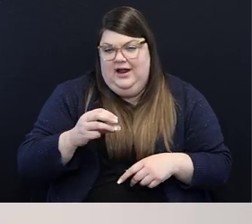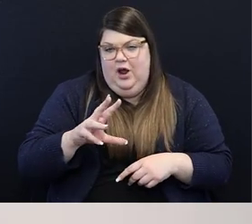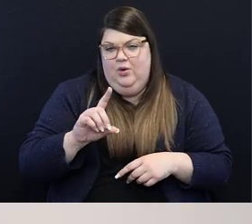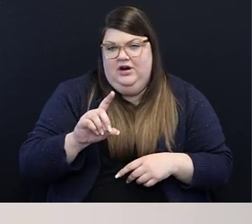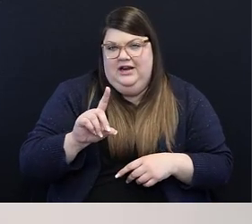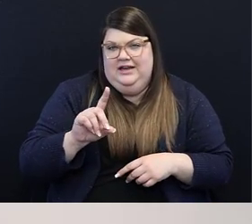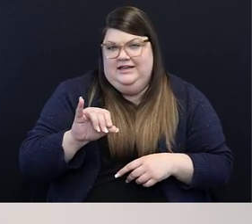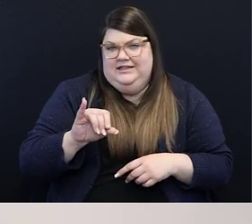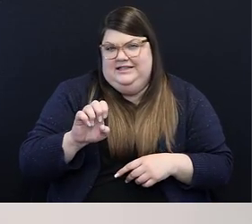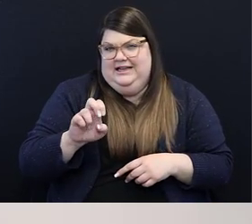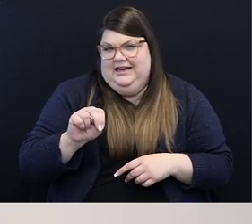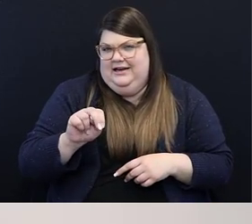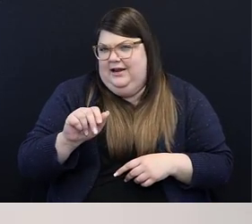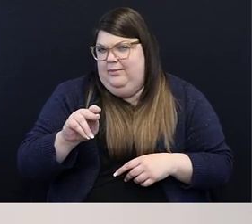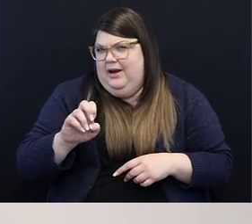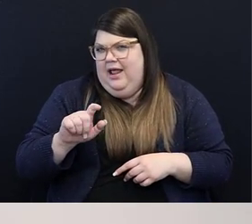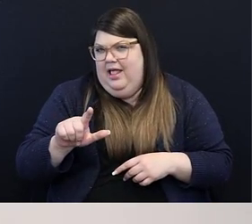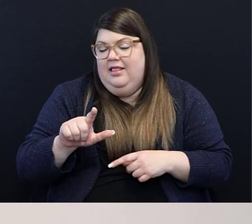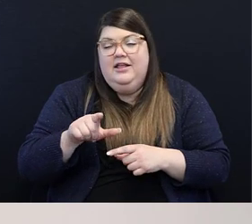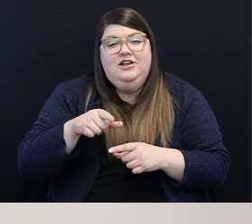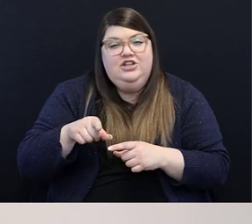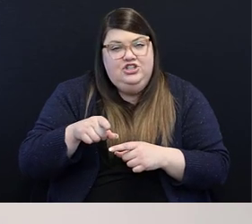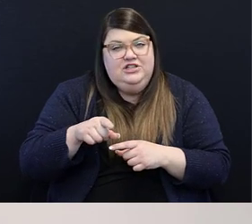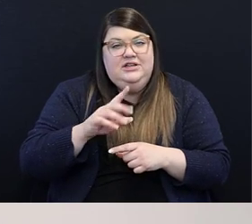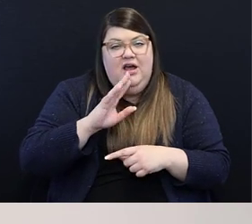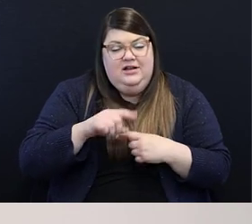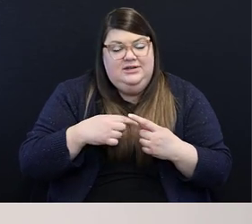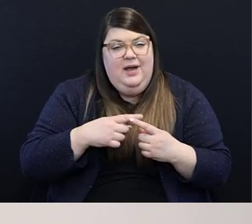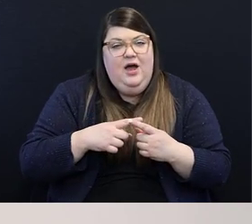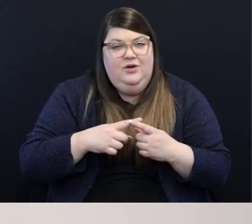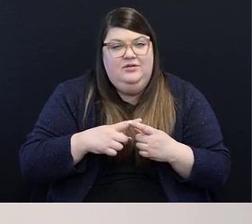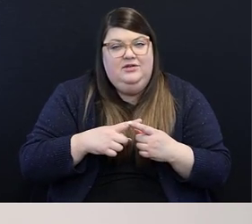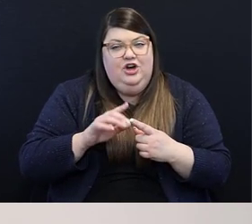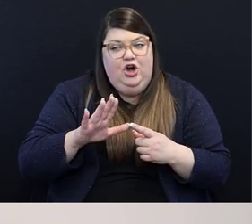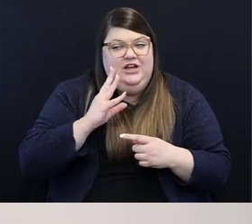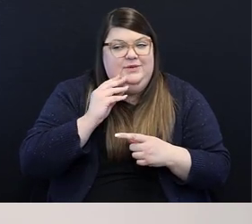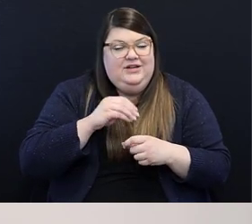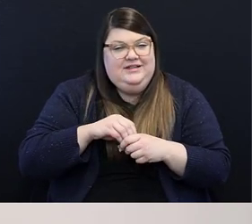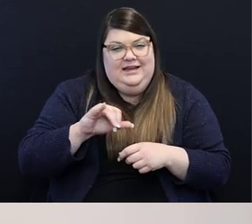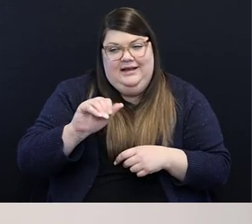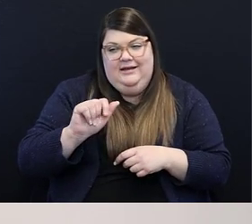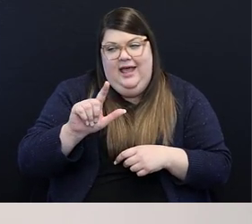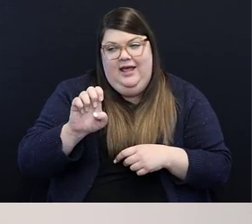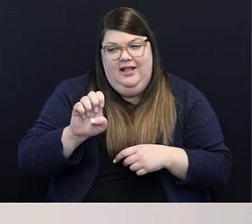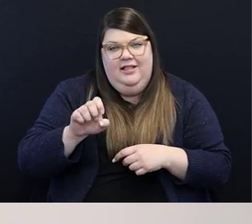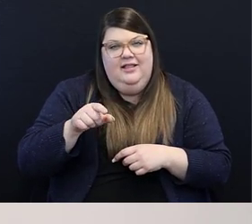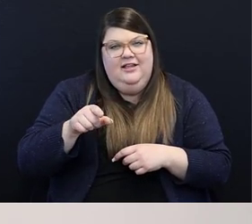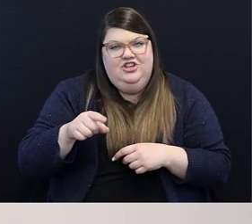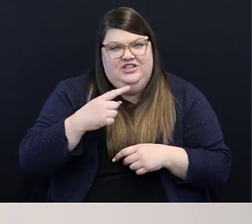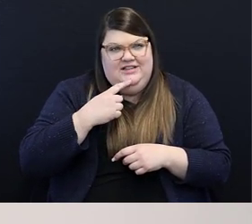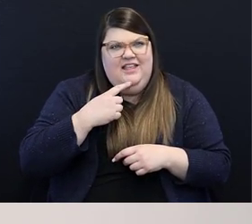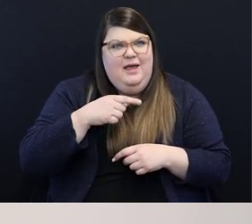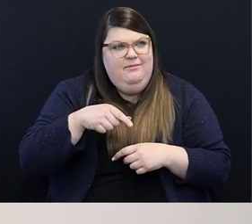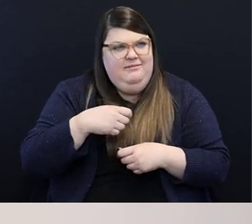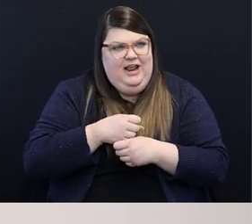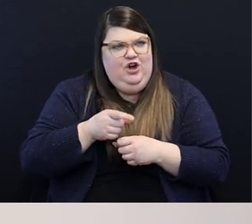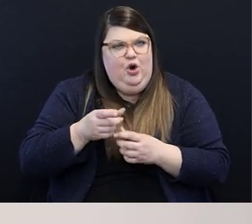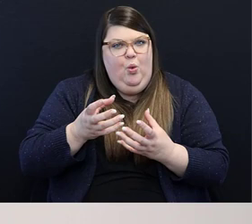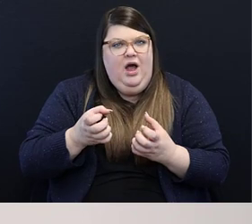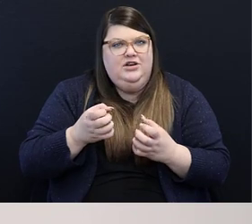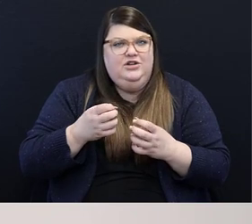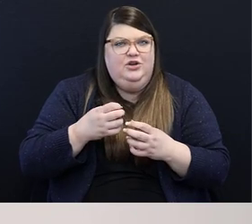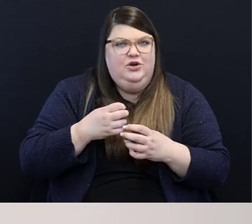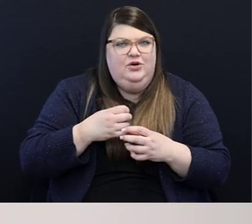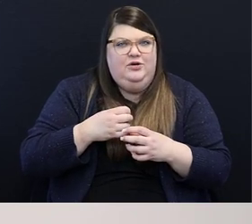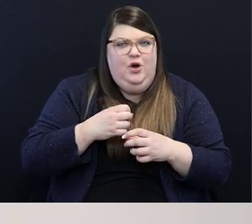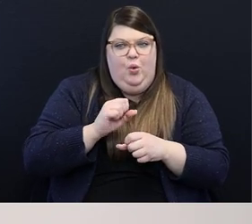in an interview regarding her experience of Yale, saying that just made her want to make pink paintings and work with glitter